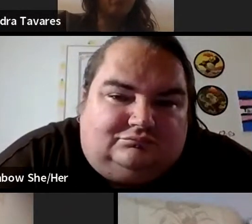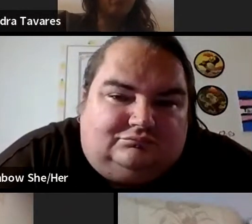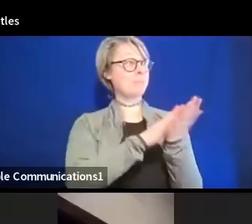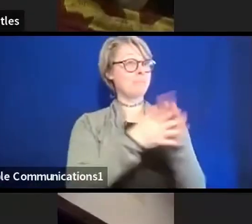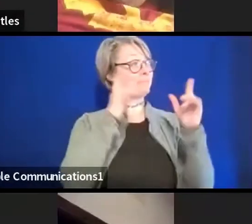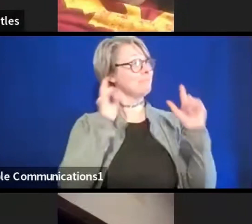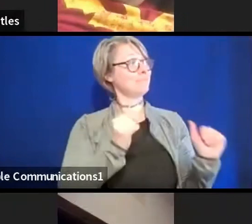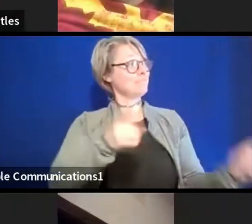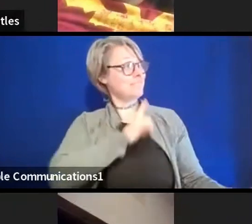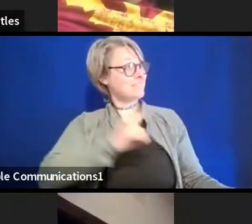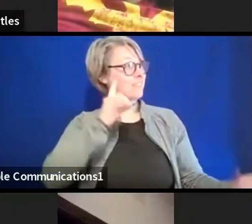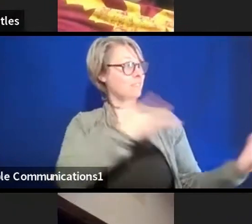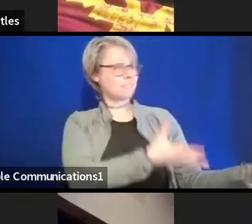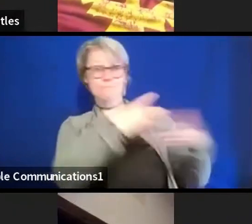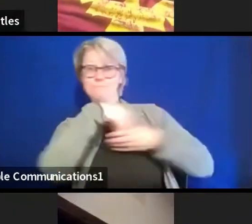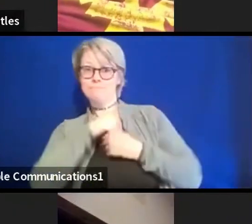hearing. So